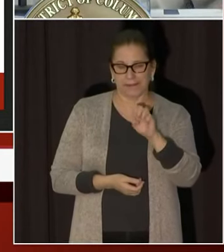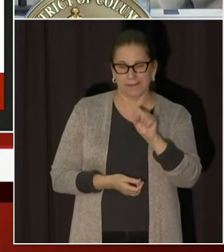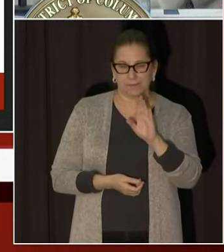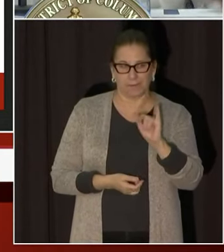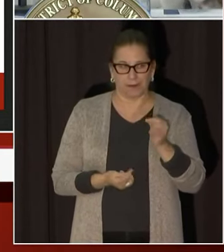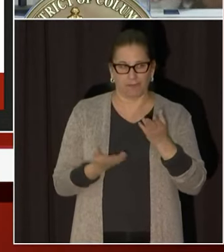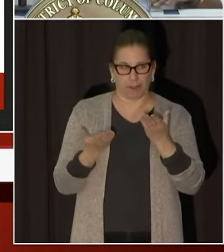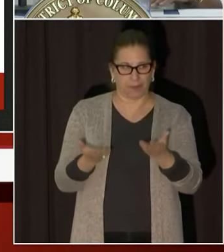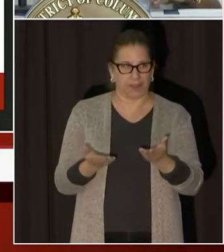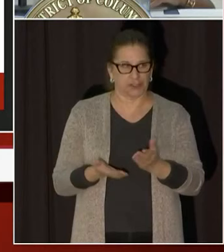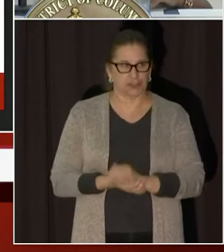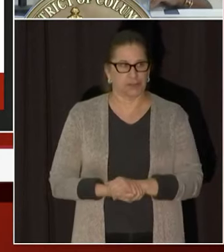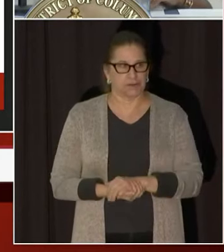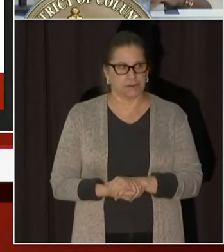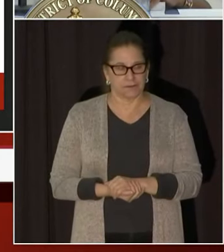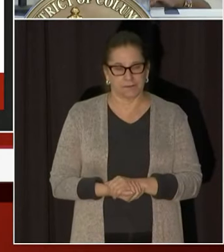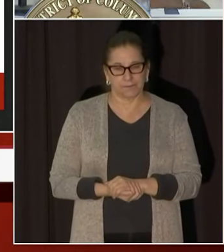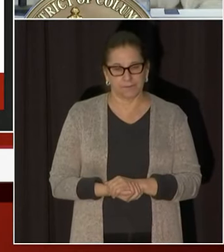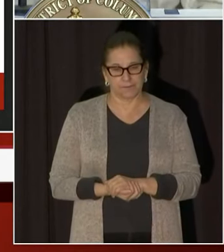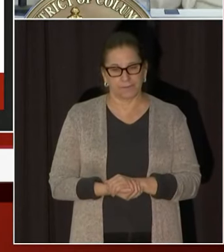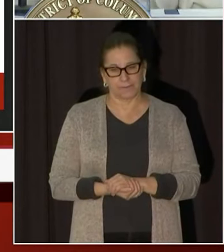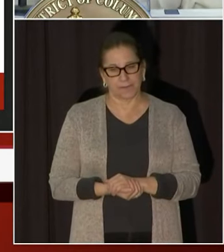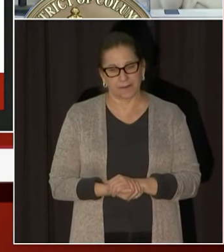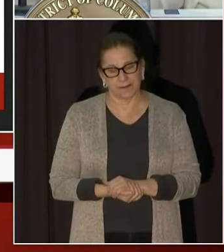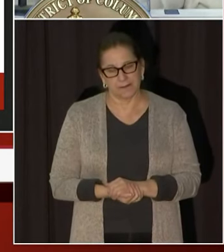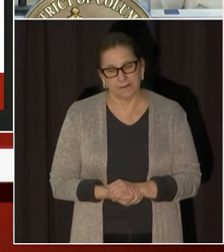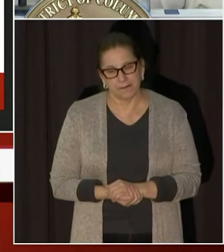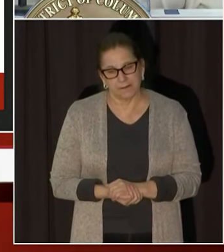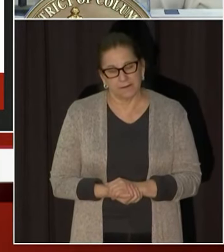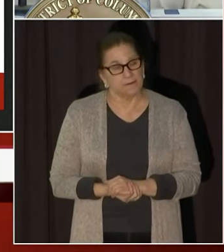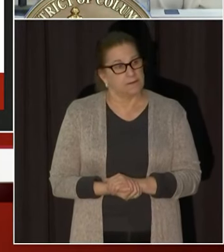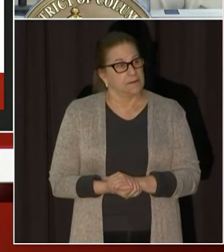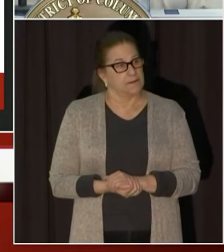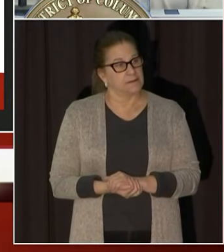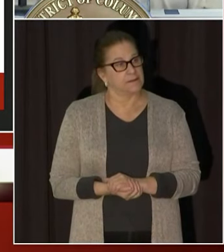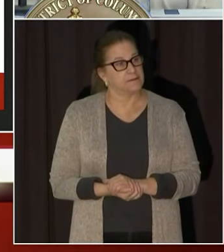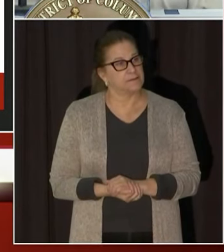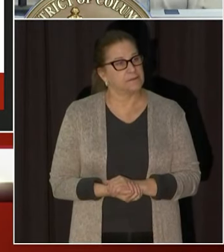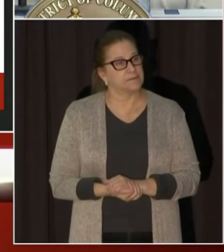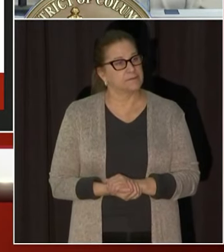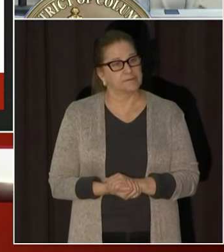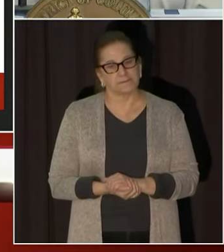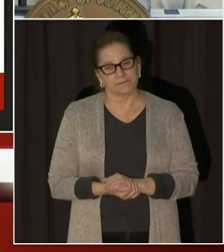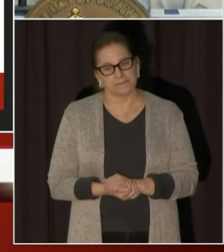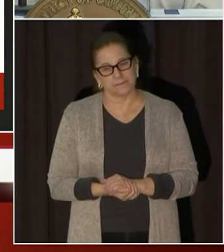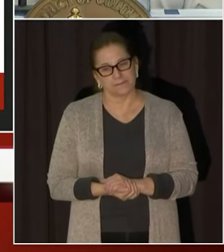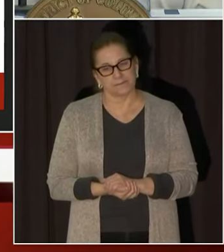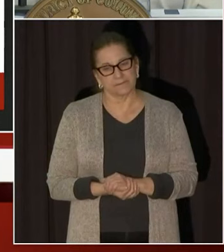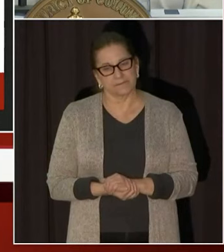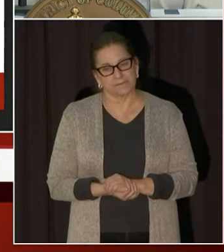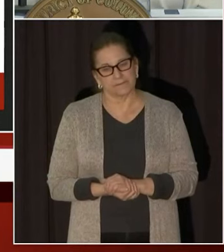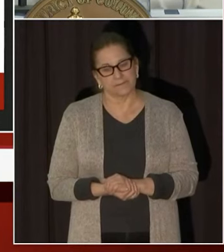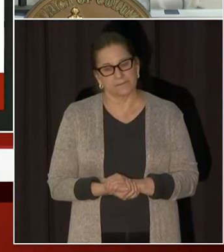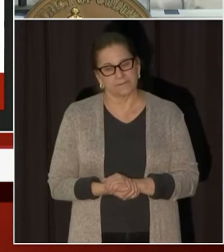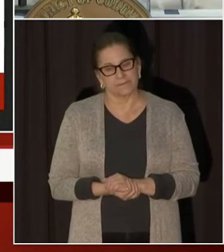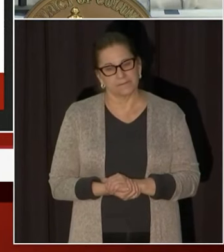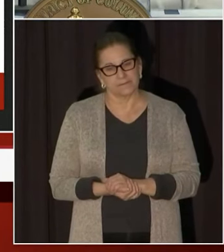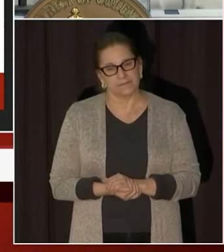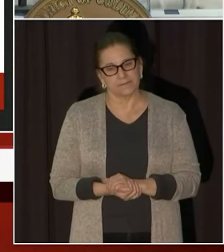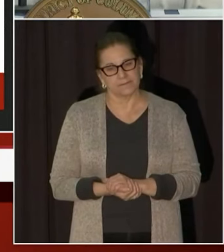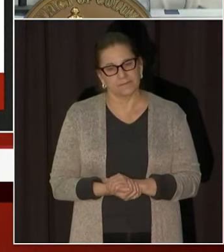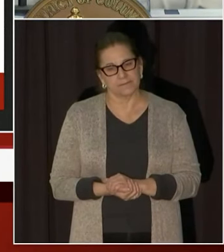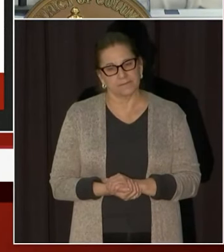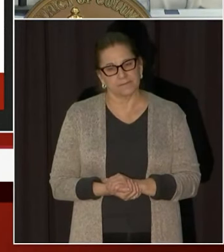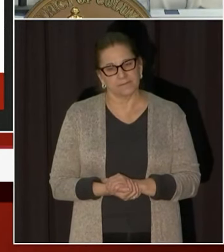And the other thing that is very it's kind of a mixed message, I think, in some ways, because we've told